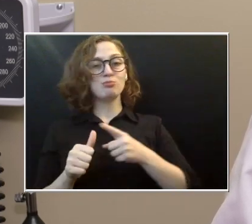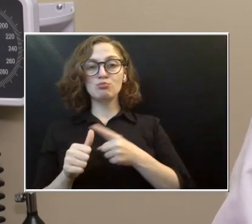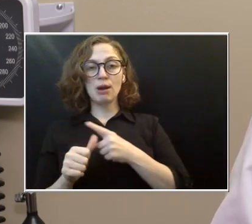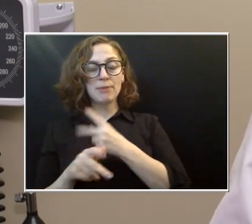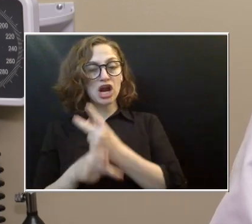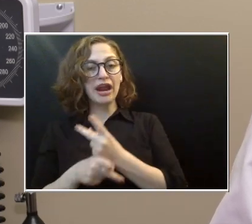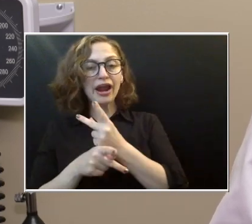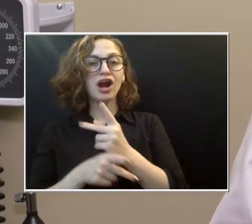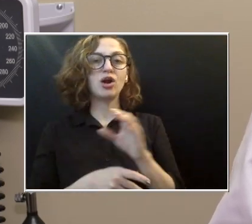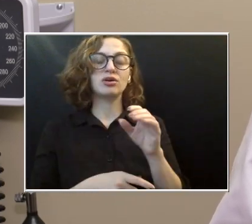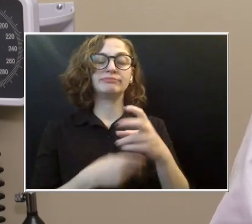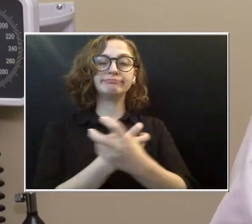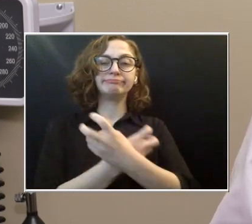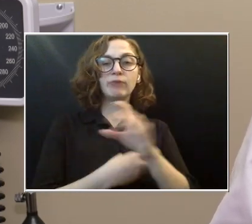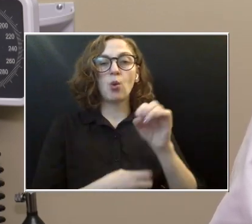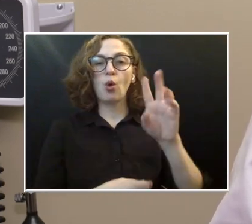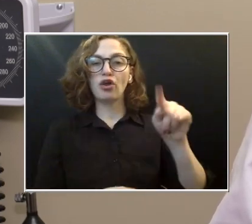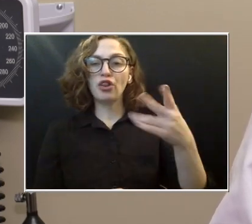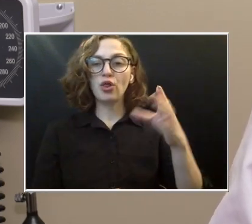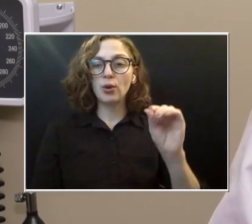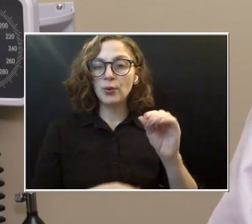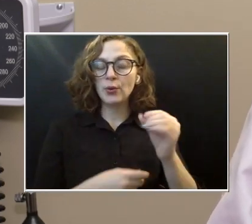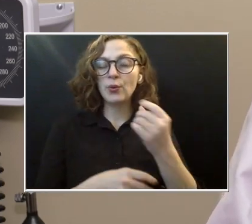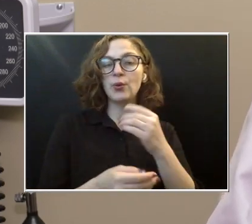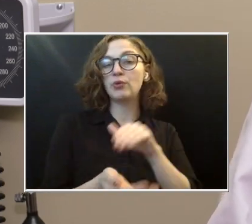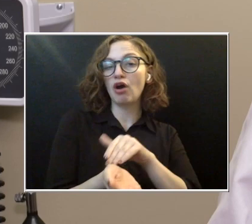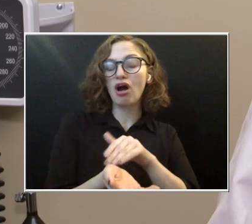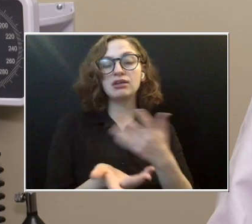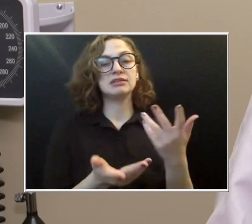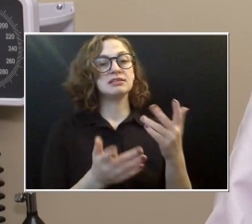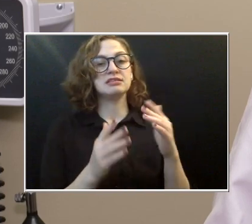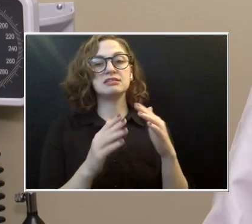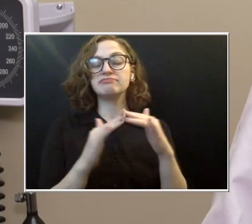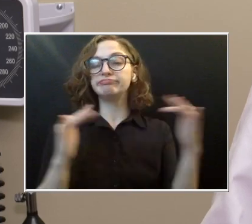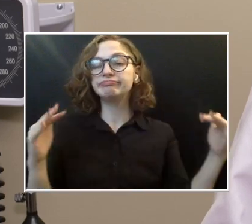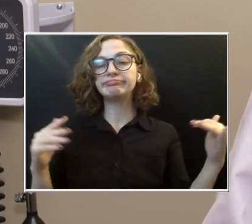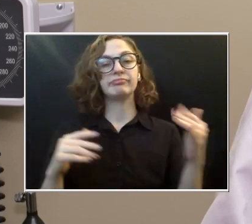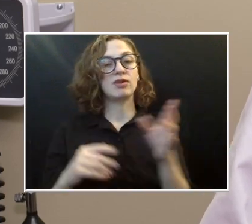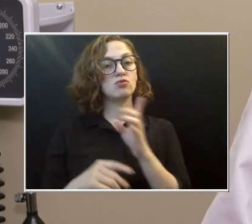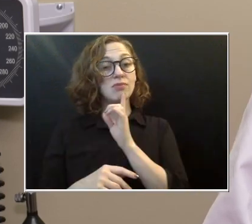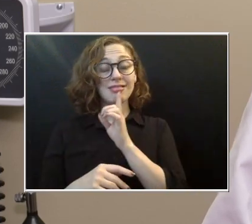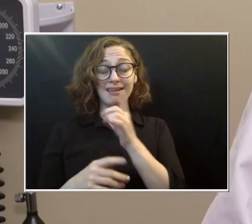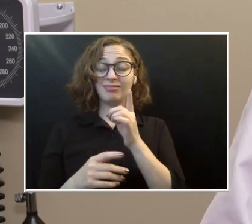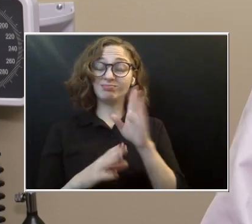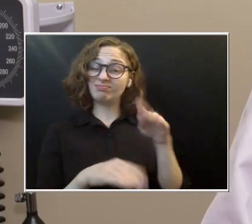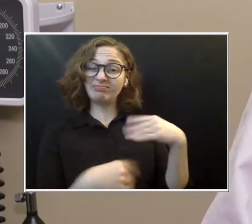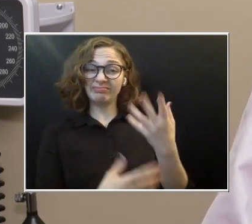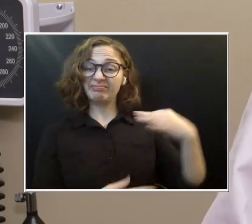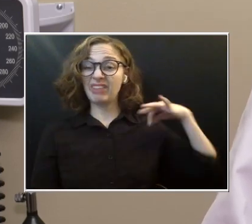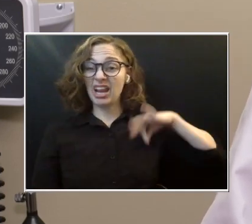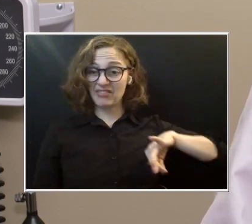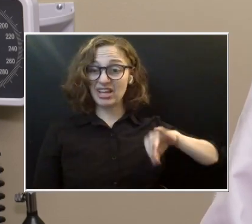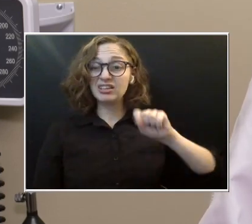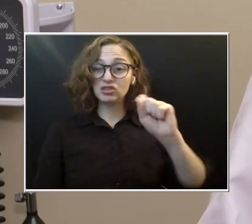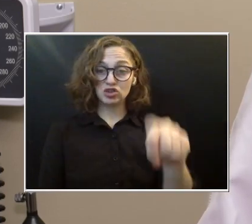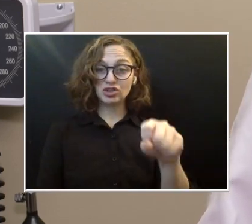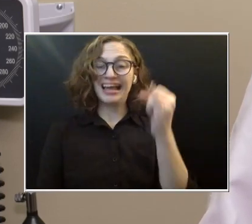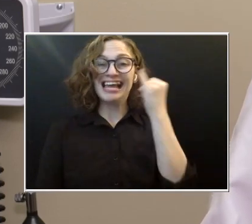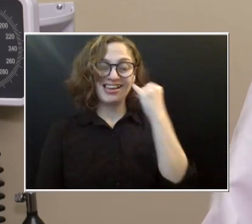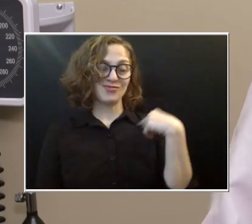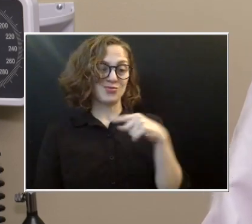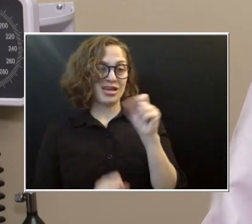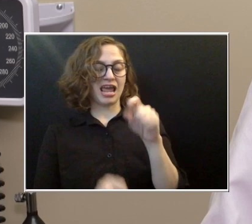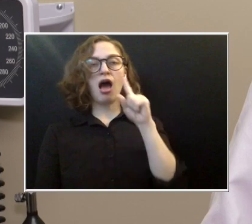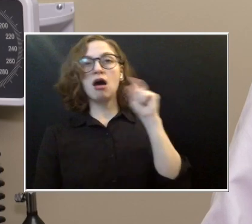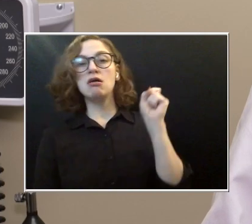training staff, it really does create a significant competitive advantage, because if we can identify your problem, treat your problem,